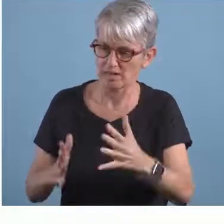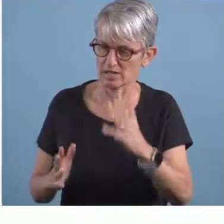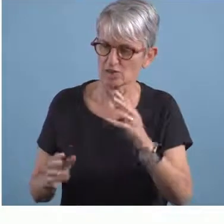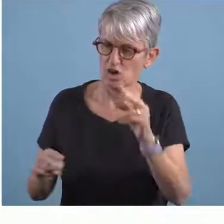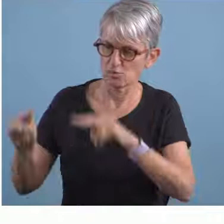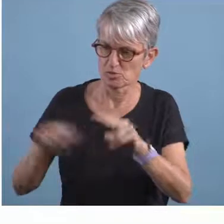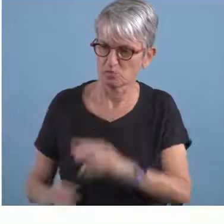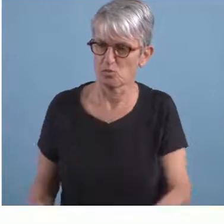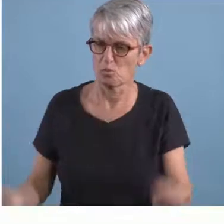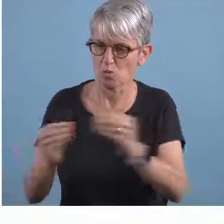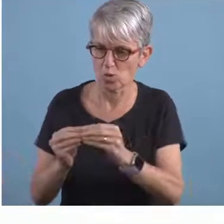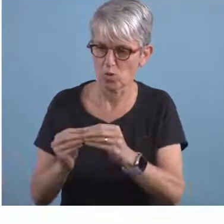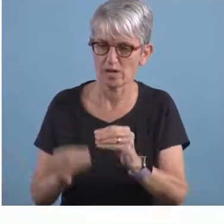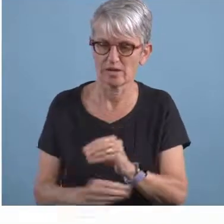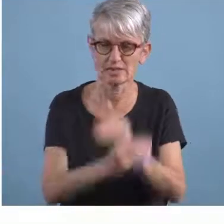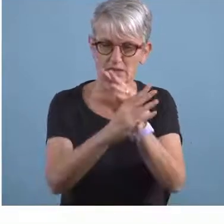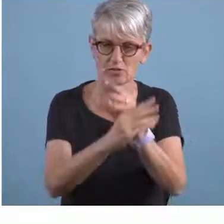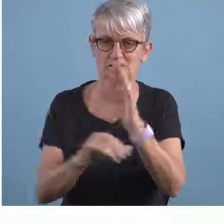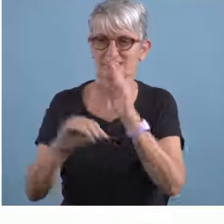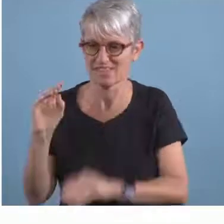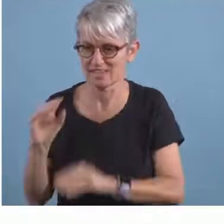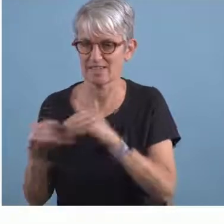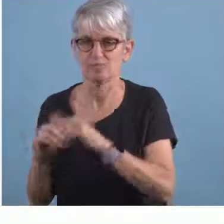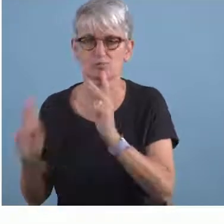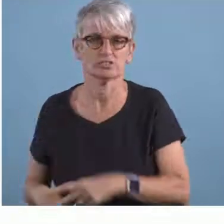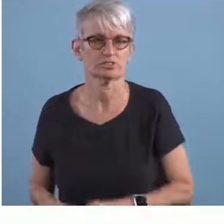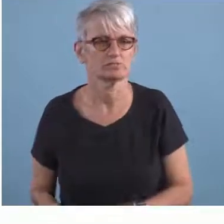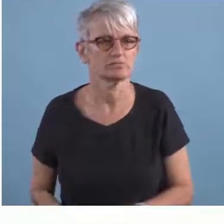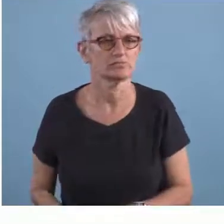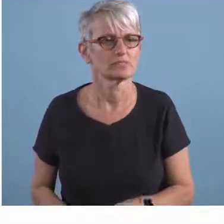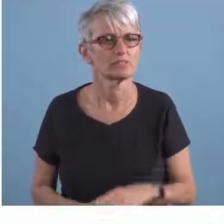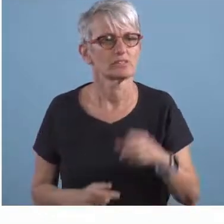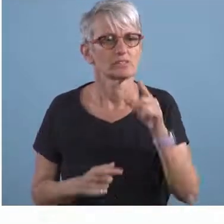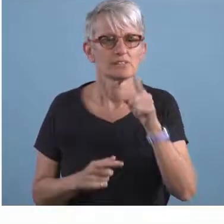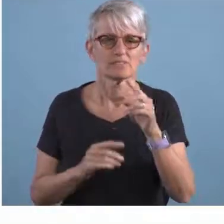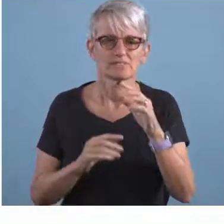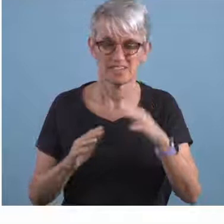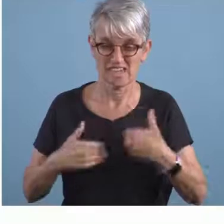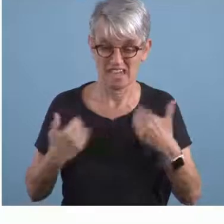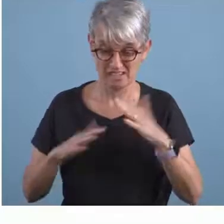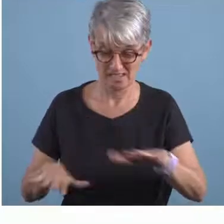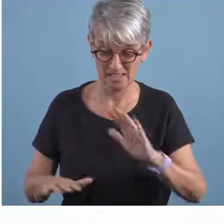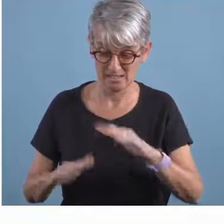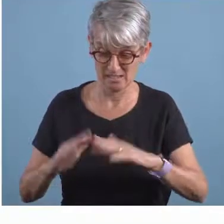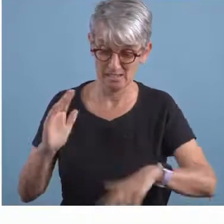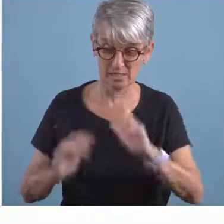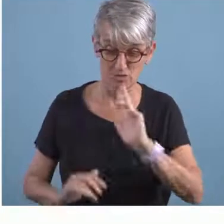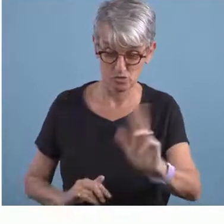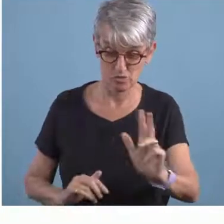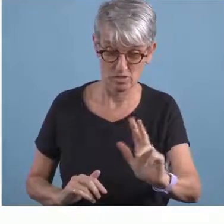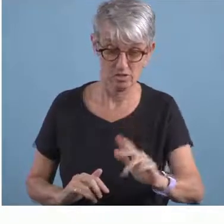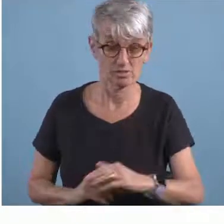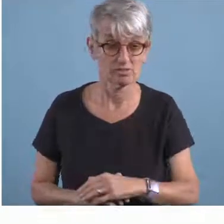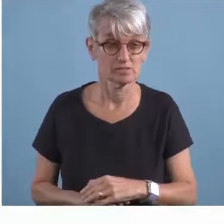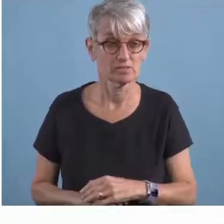during a session than when they're in person. They teach, these were young kids under 3 years of age, under 36 months